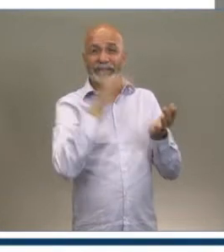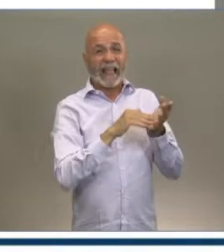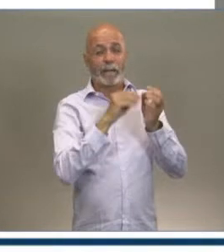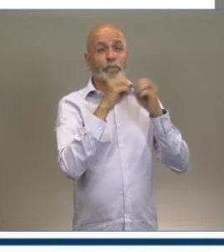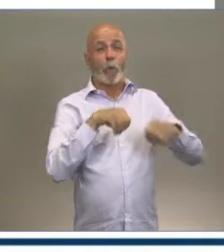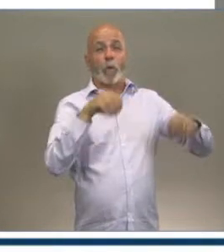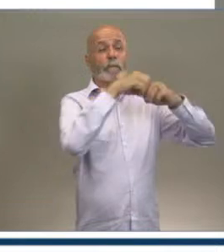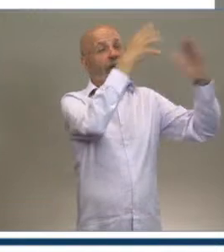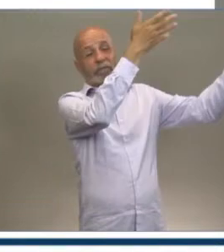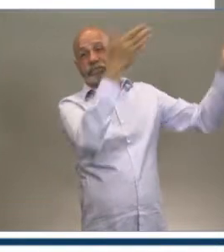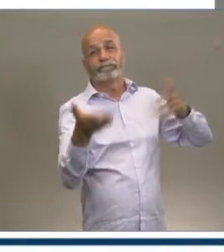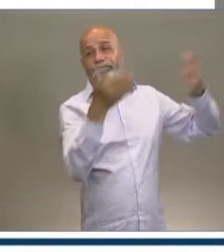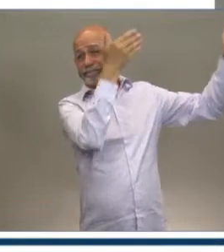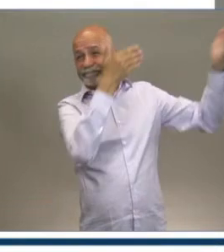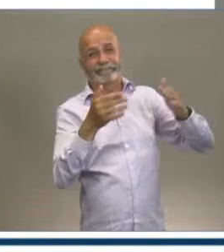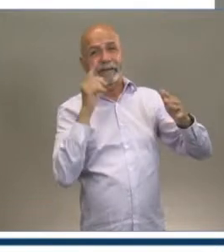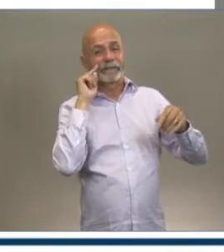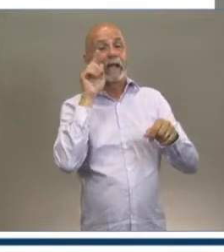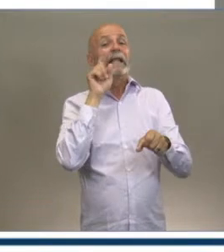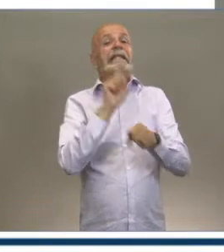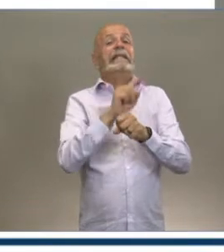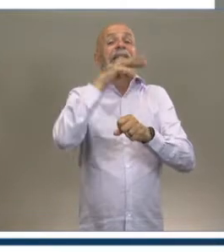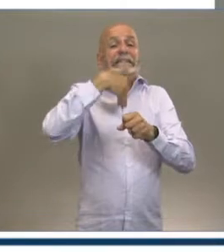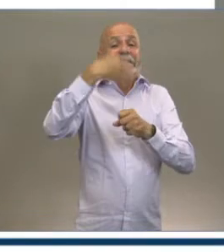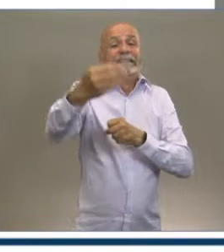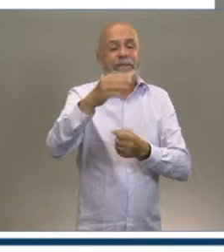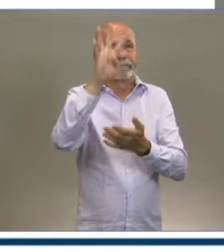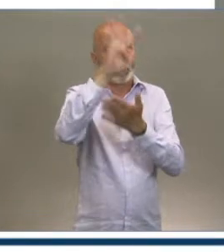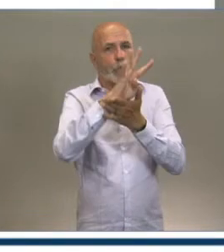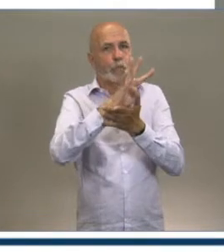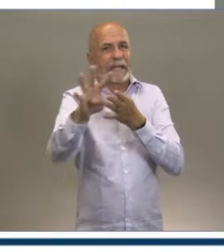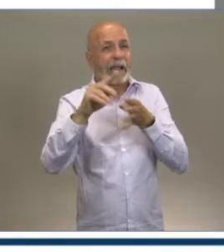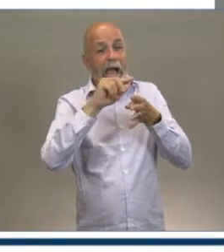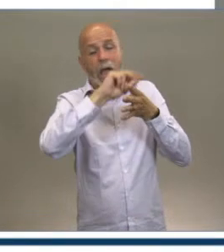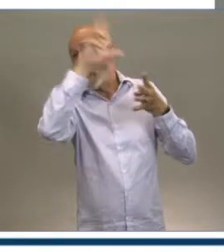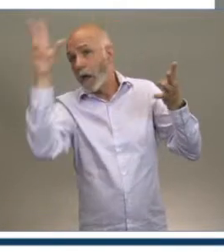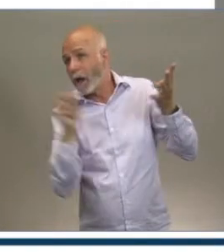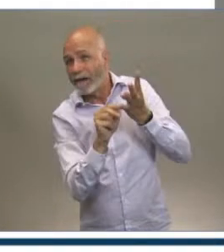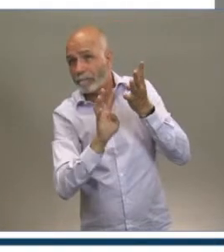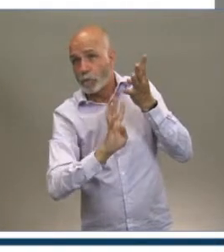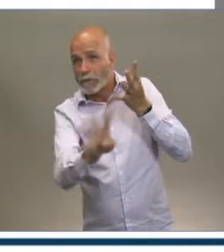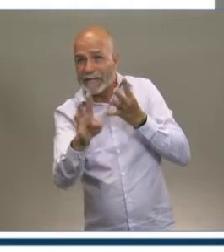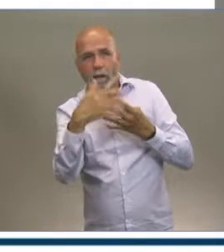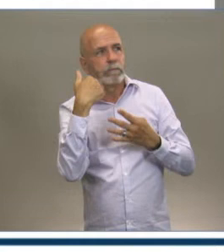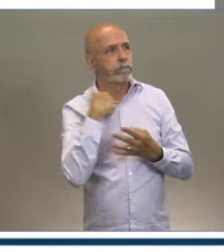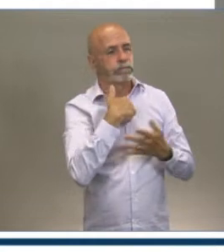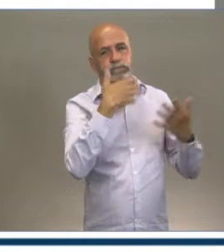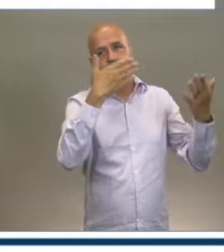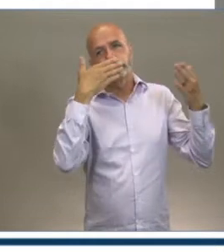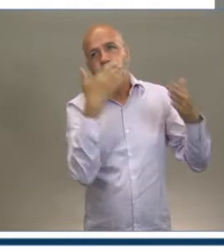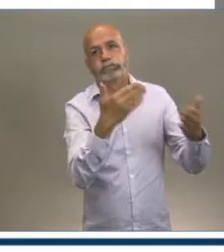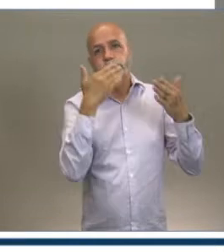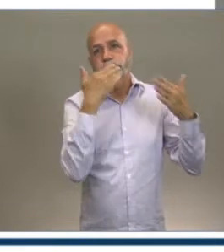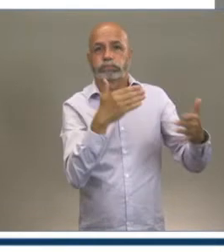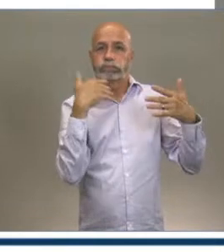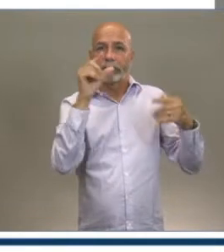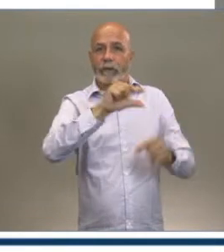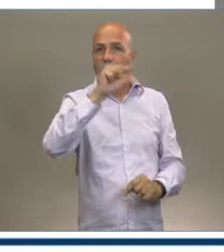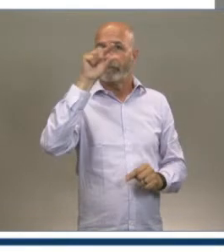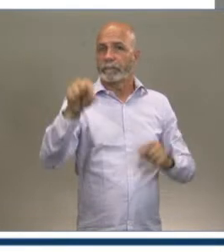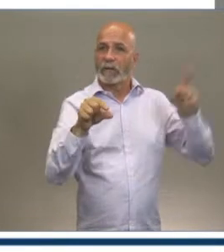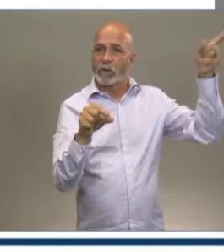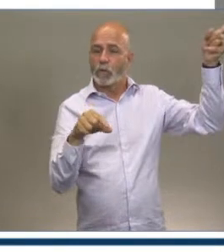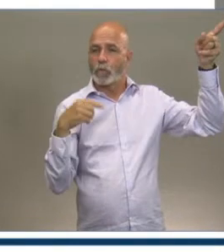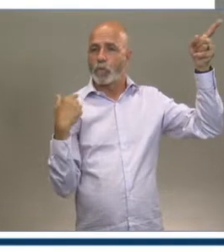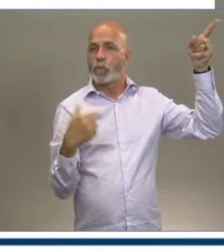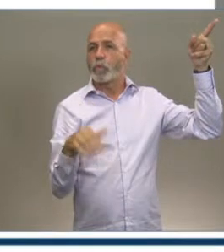over the next 4 weeks. It's that amount, and we thank the federal government for that, which allows us to significantly move up the time